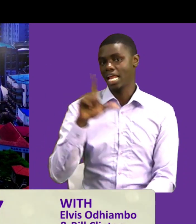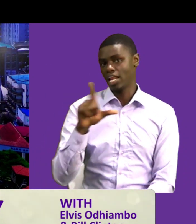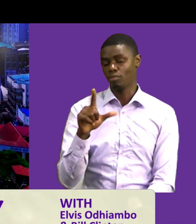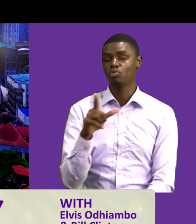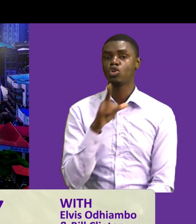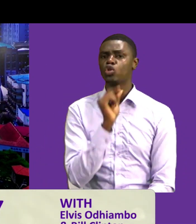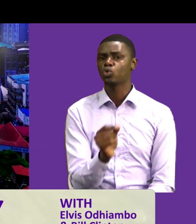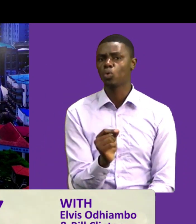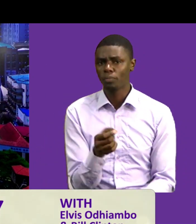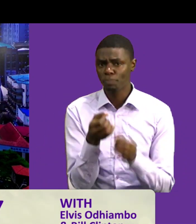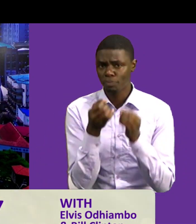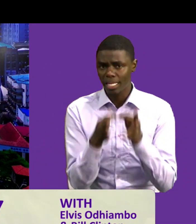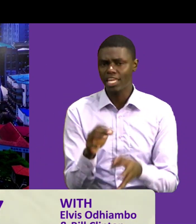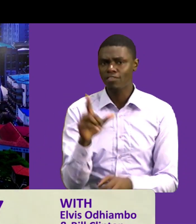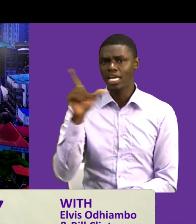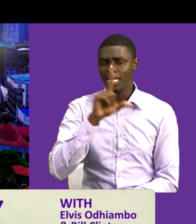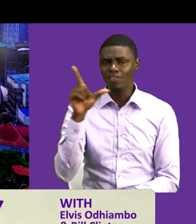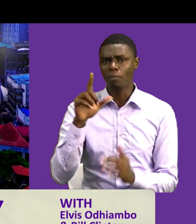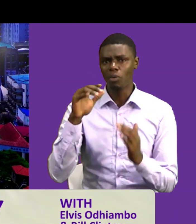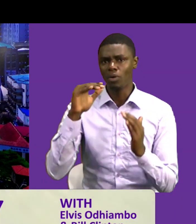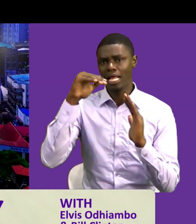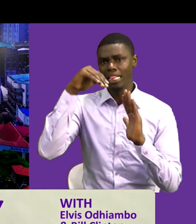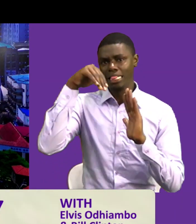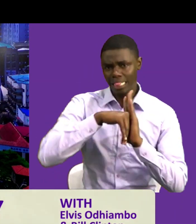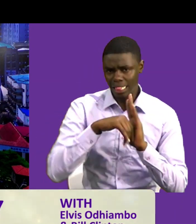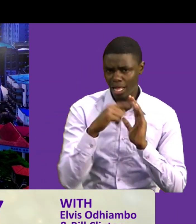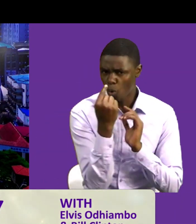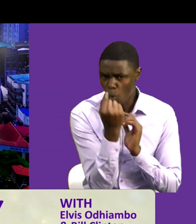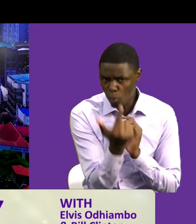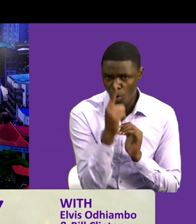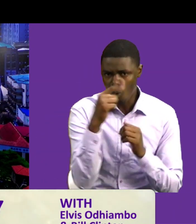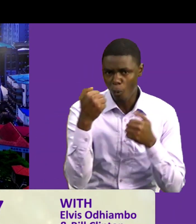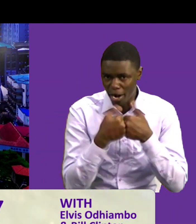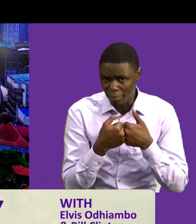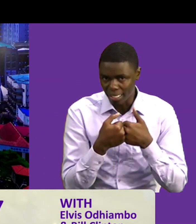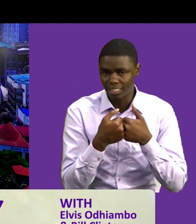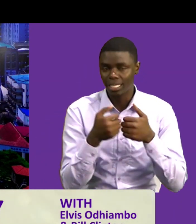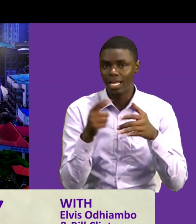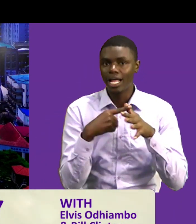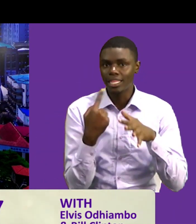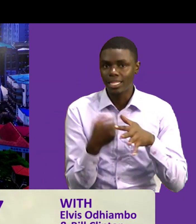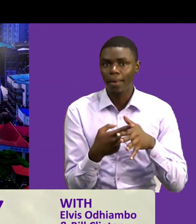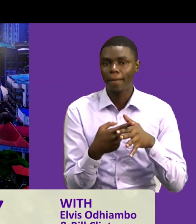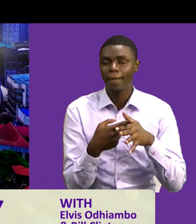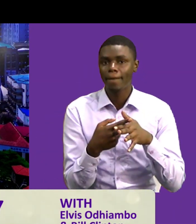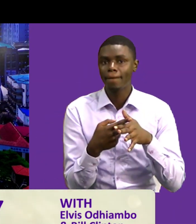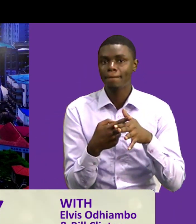So if Liverpool slide just in one match and then